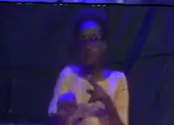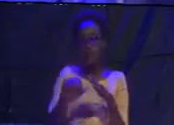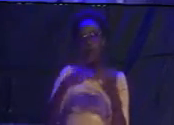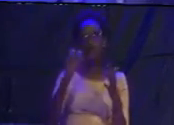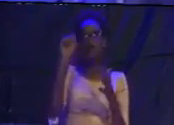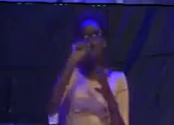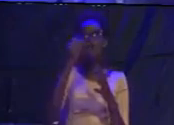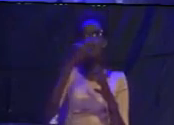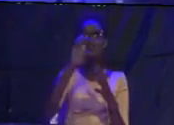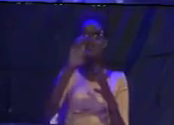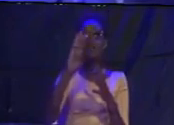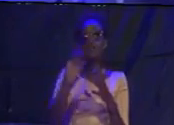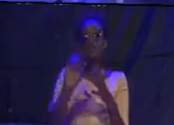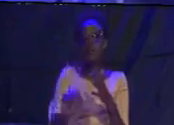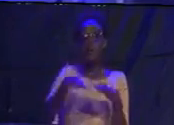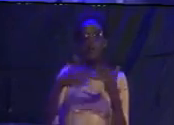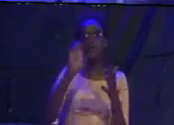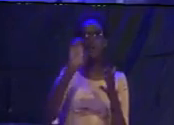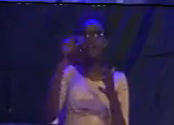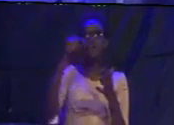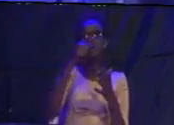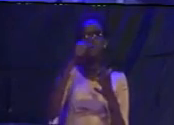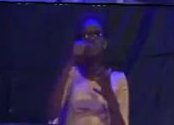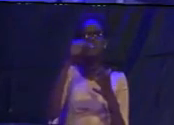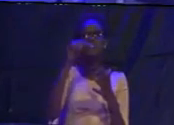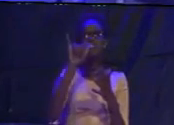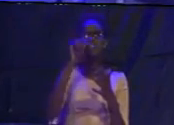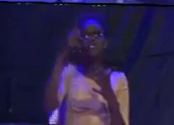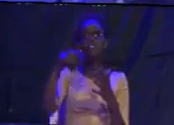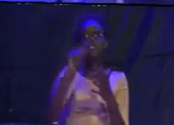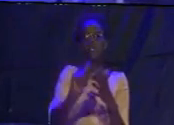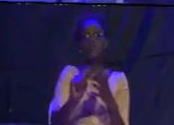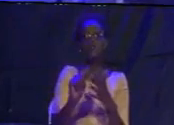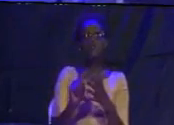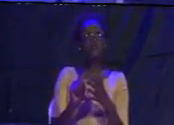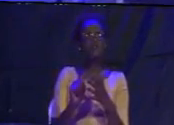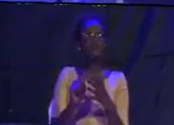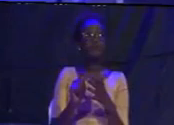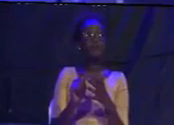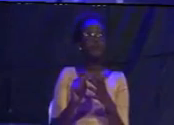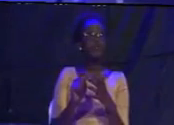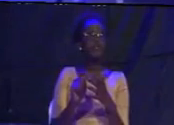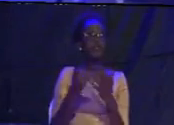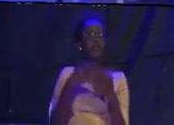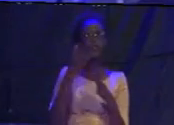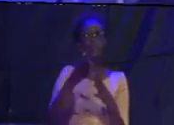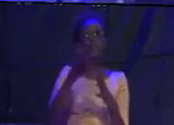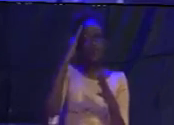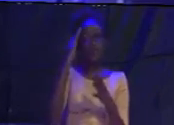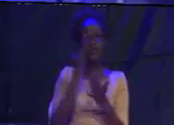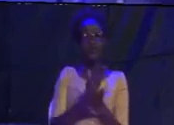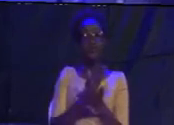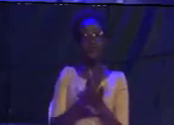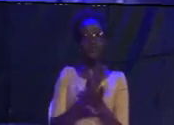known as Sheba. It was also used collectively, known as Egypt. It